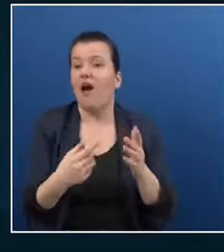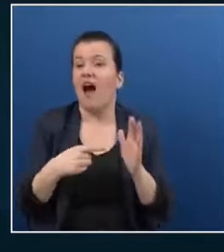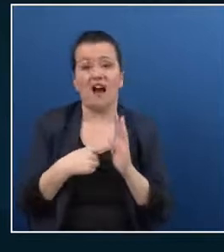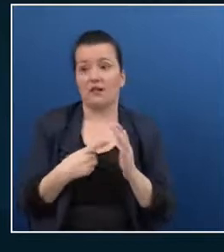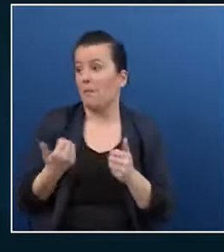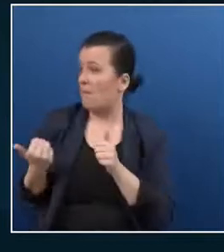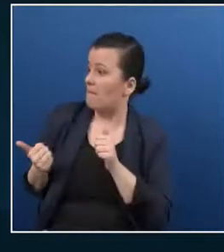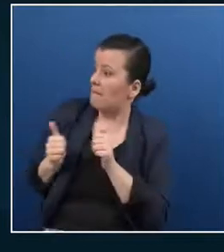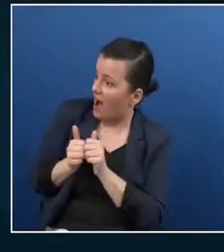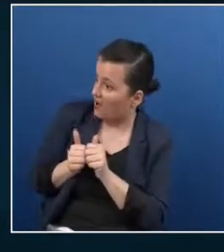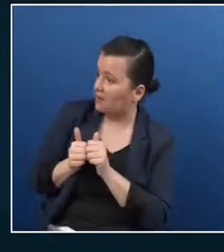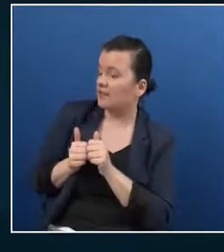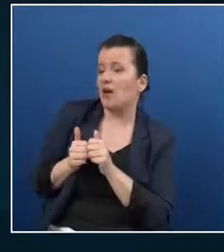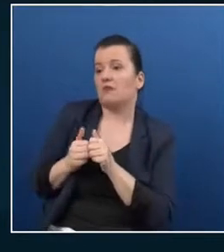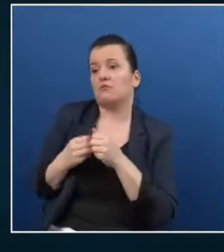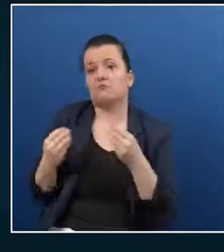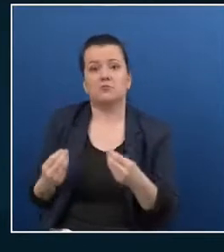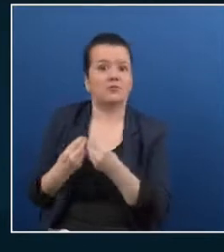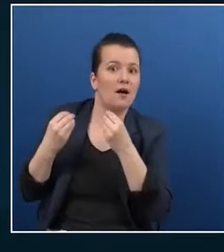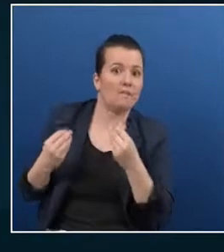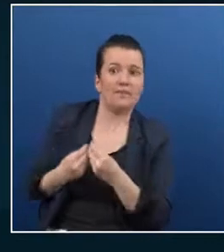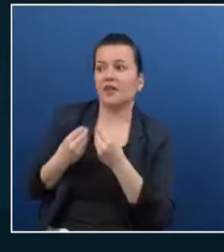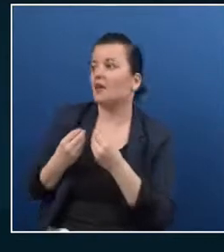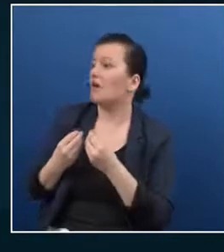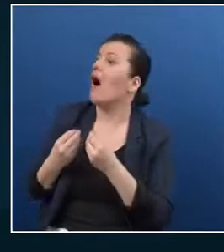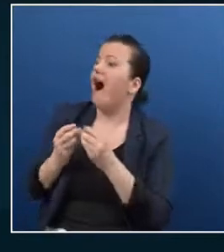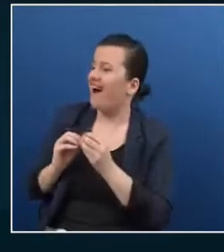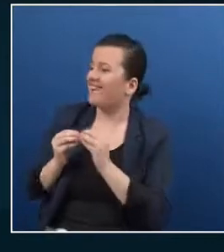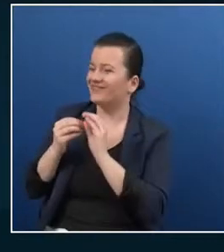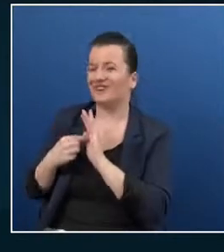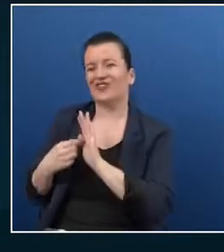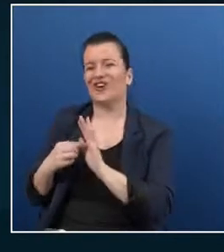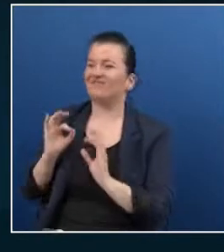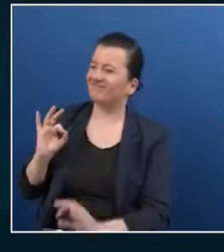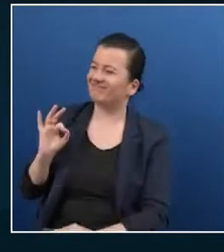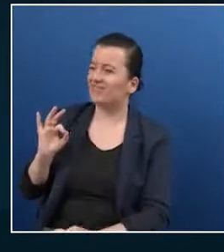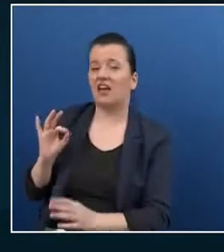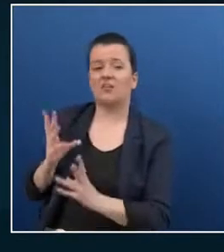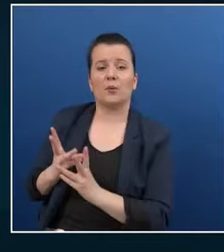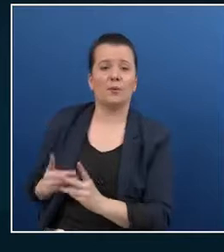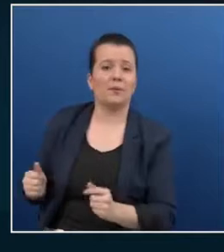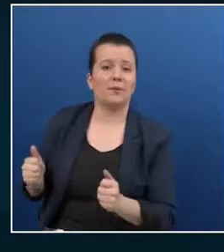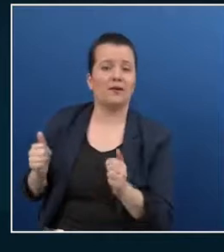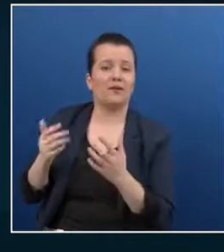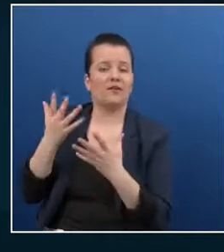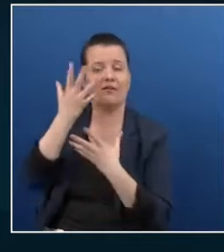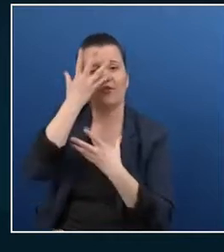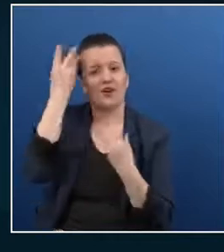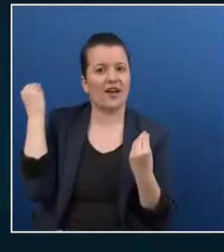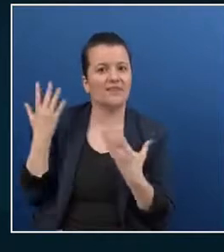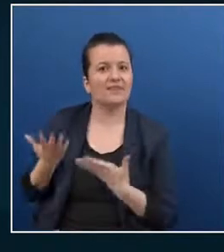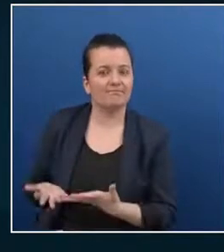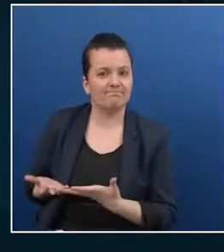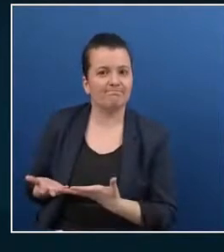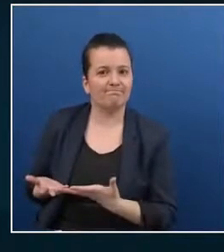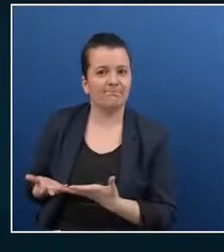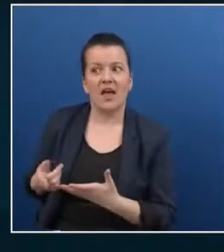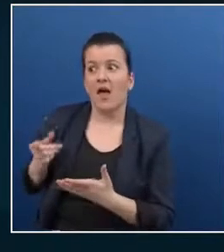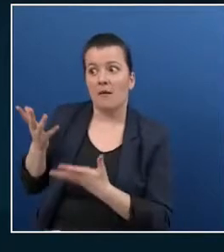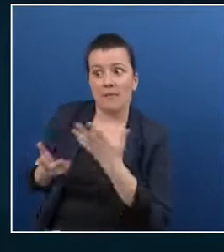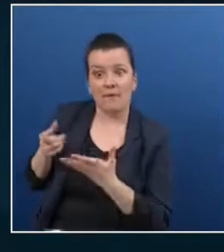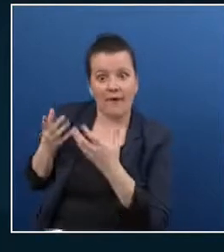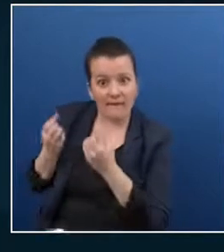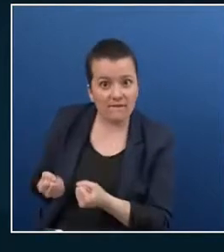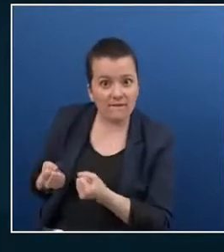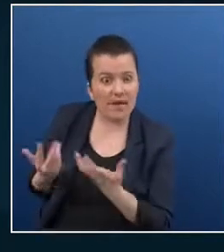for an event, but then it didn't go anywhere or it stalled out after that. And then scaling out a solution. Now there is